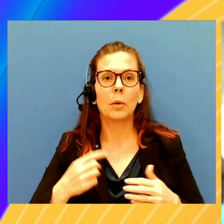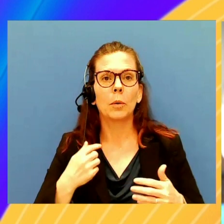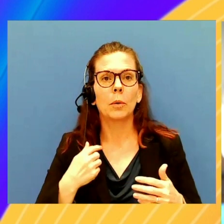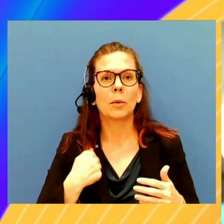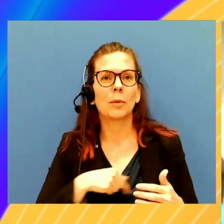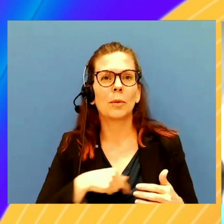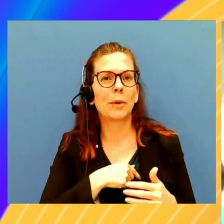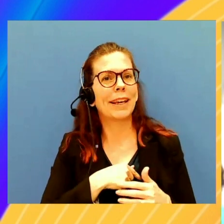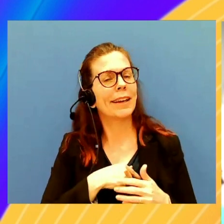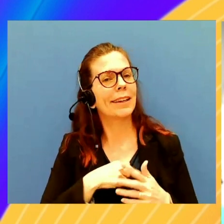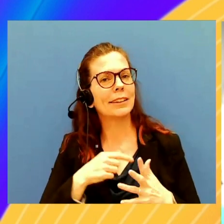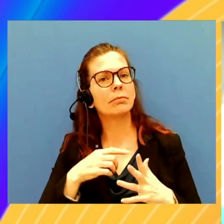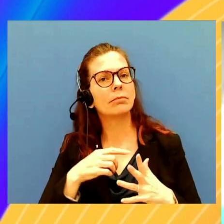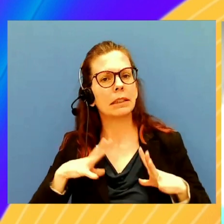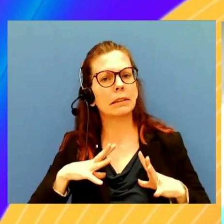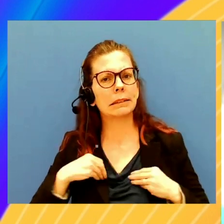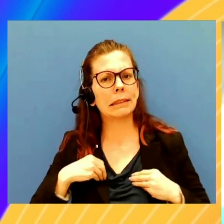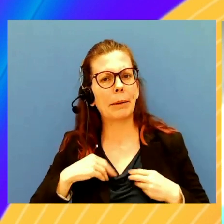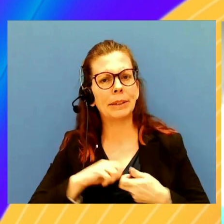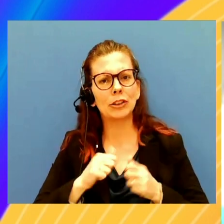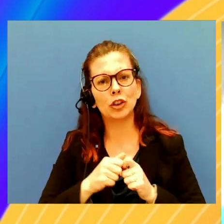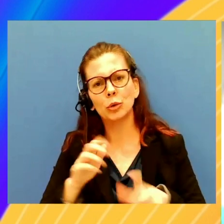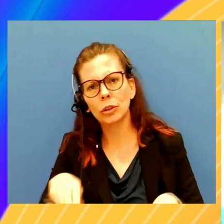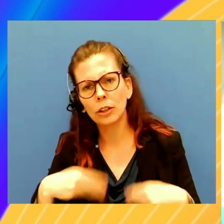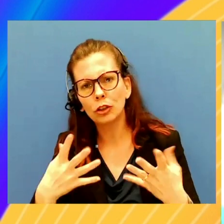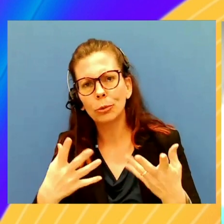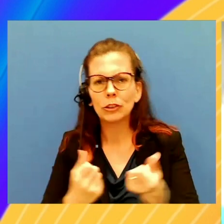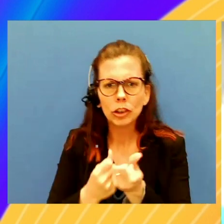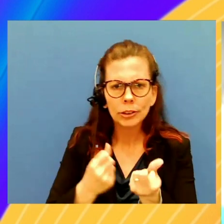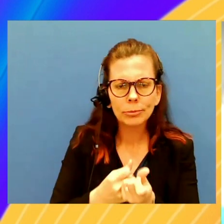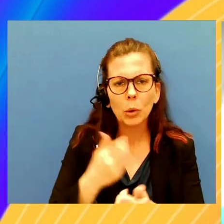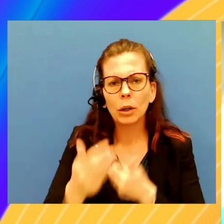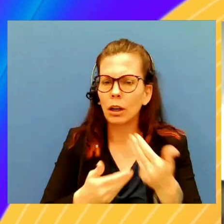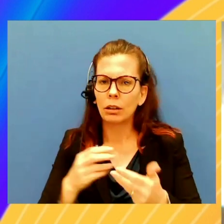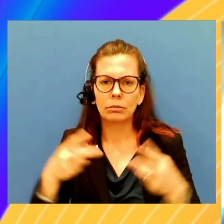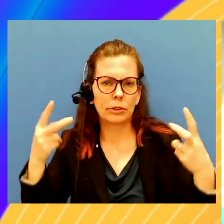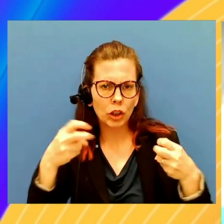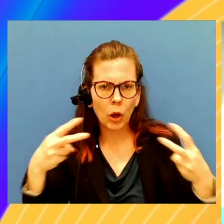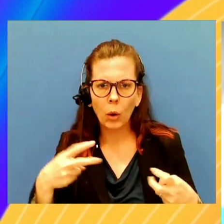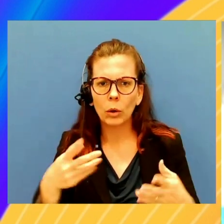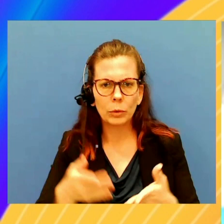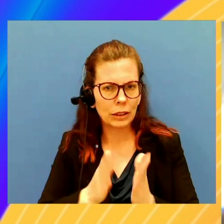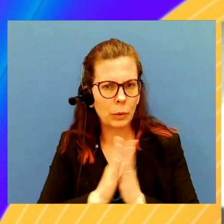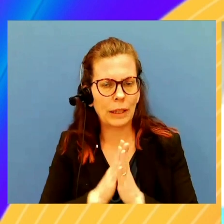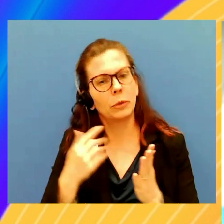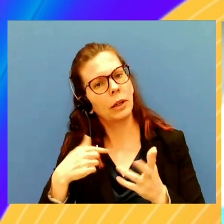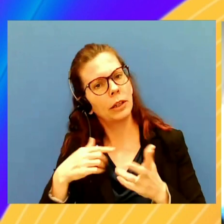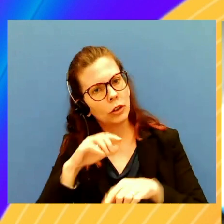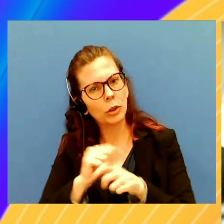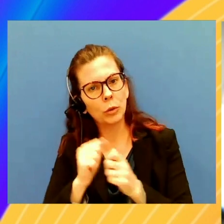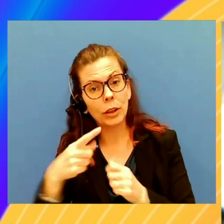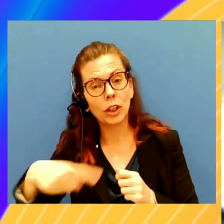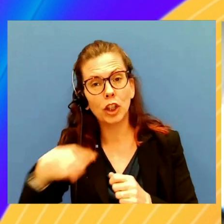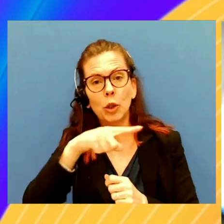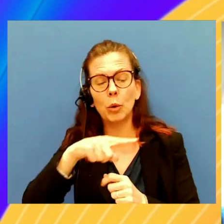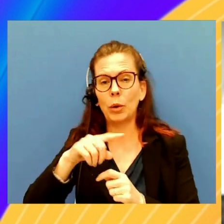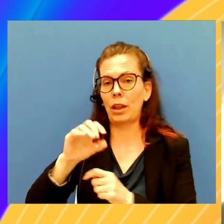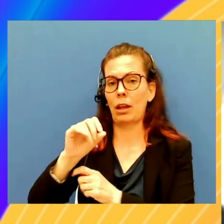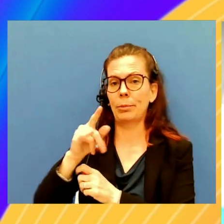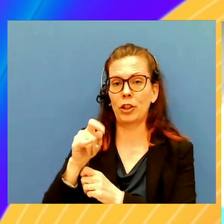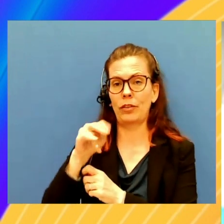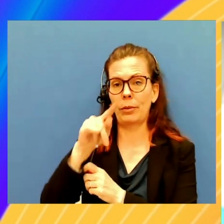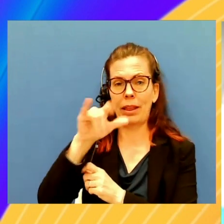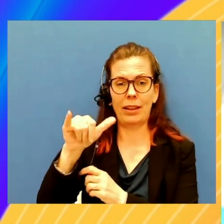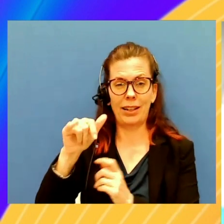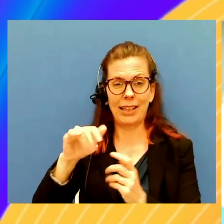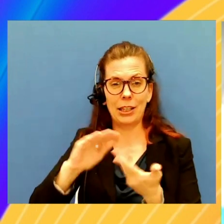will gladly accept issues, contributions, pull requests. We want to work with you guys, the observability community, to make